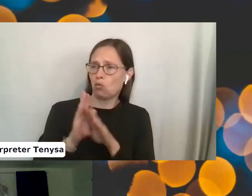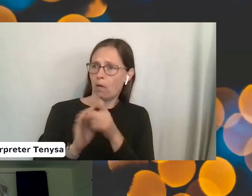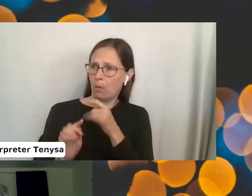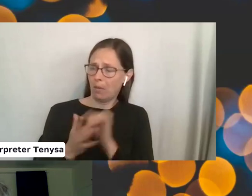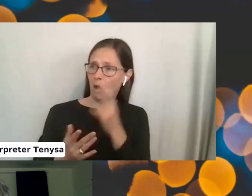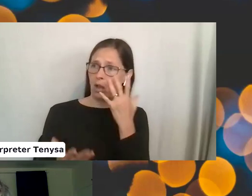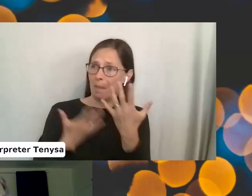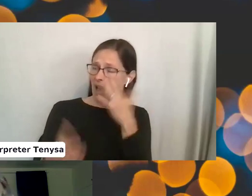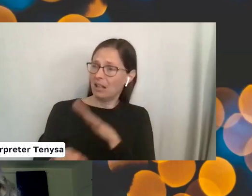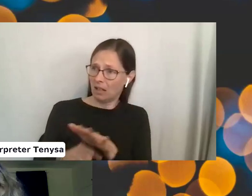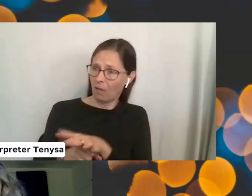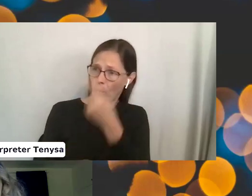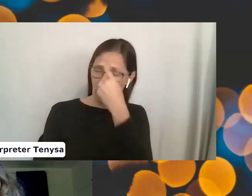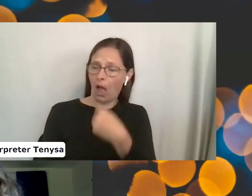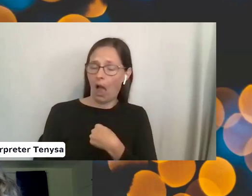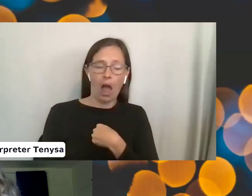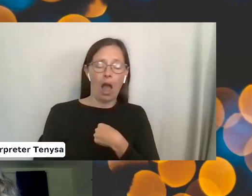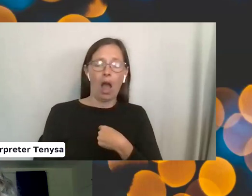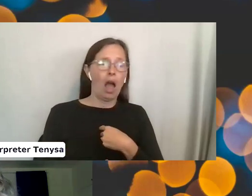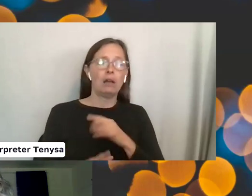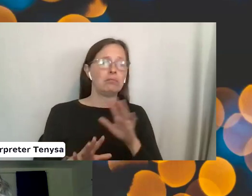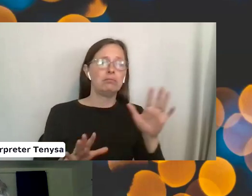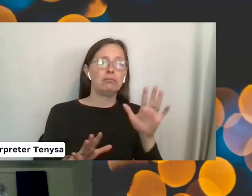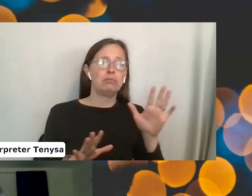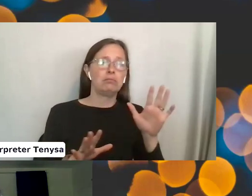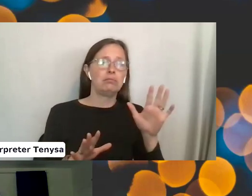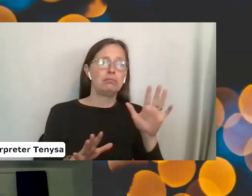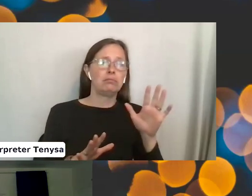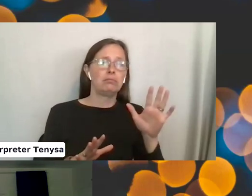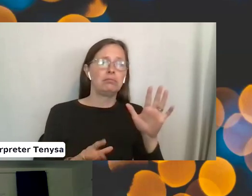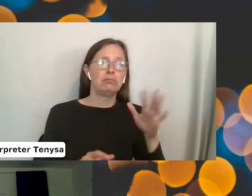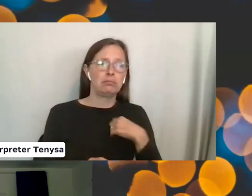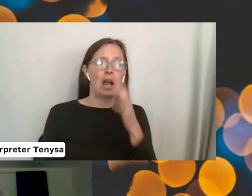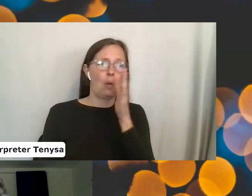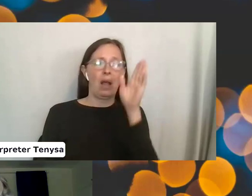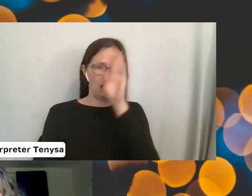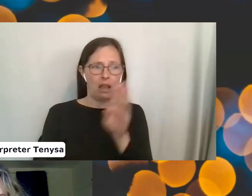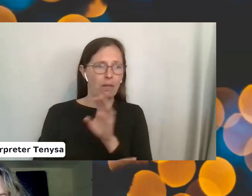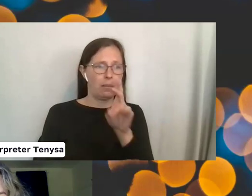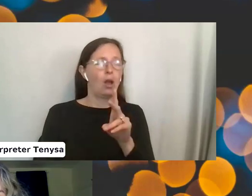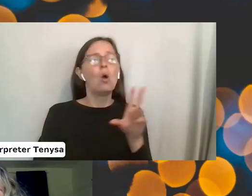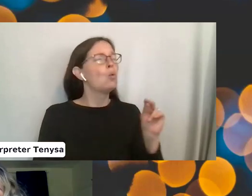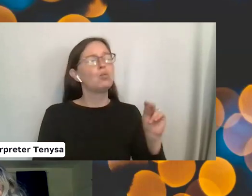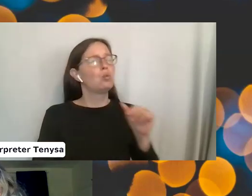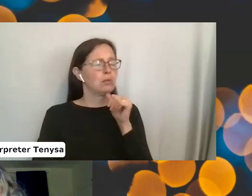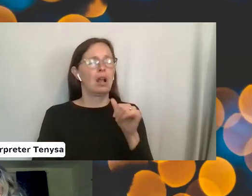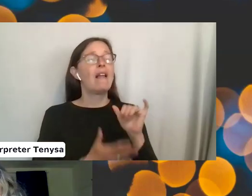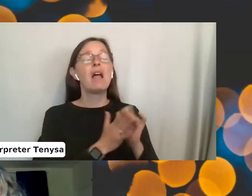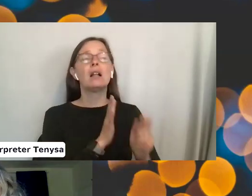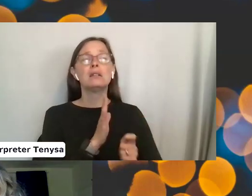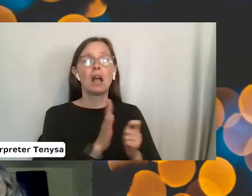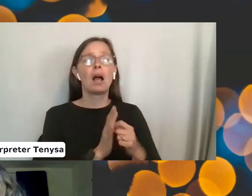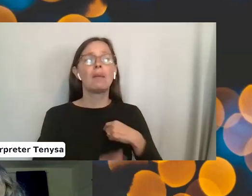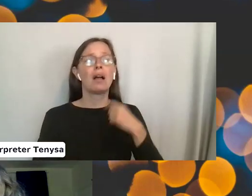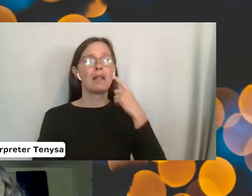mortified enough to be like, I have been irrevocably changed by this interaction? I was not. At the time, I think I